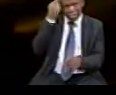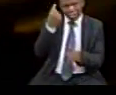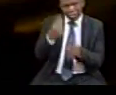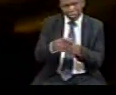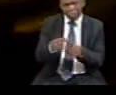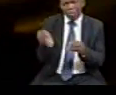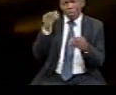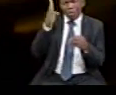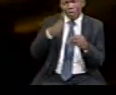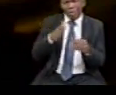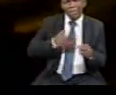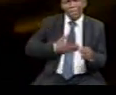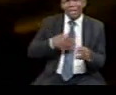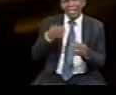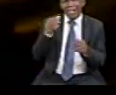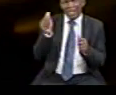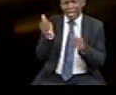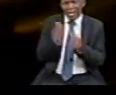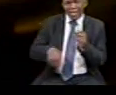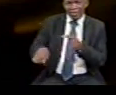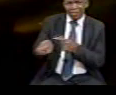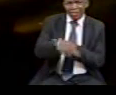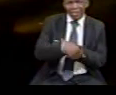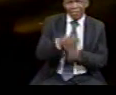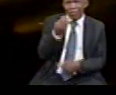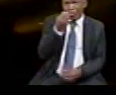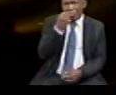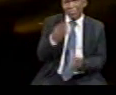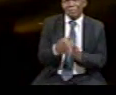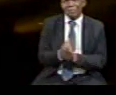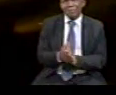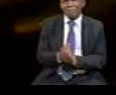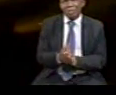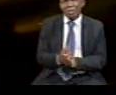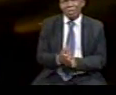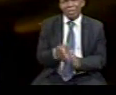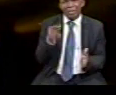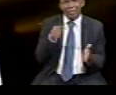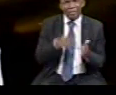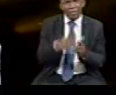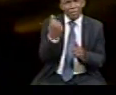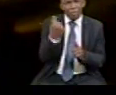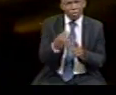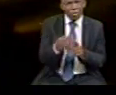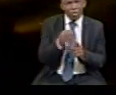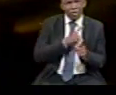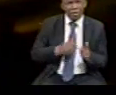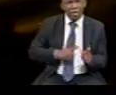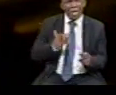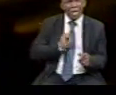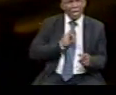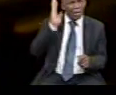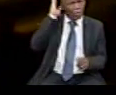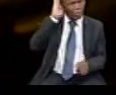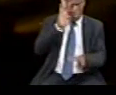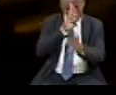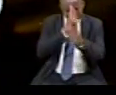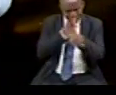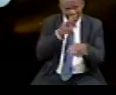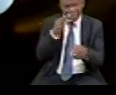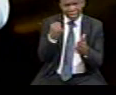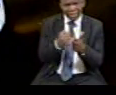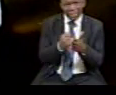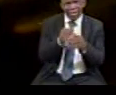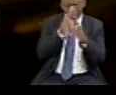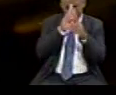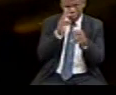And the same vow we need to put on ourselves, that this word, I'm going to esteem it. That when we always